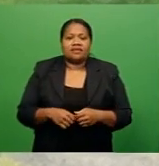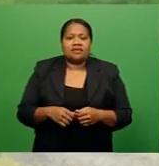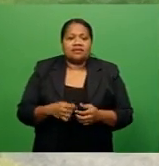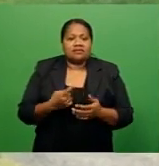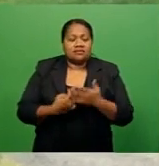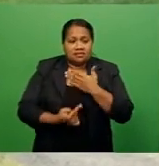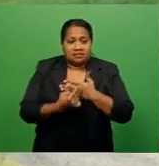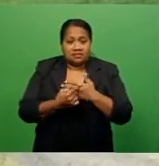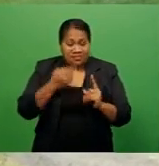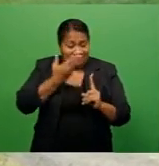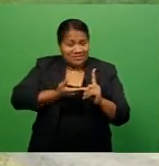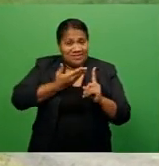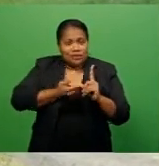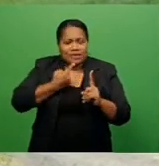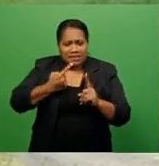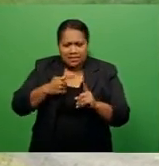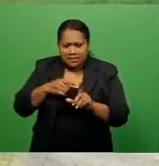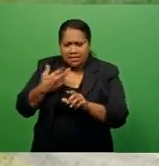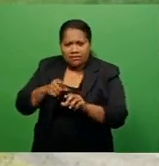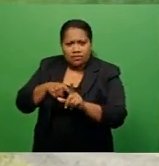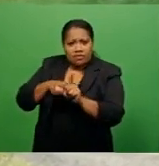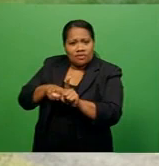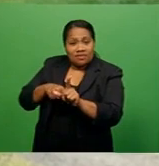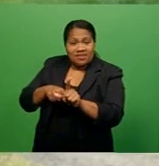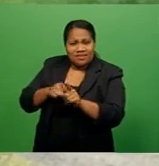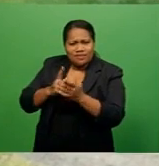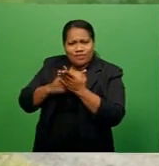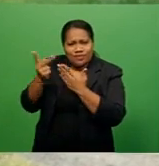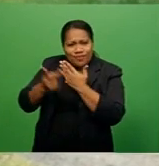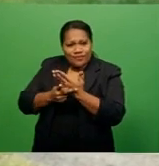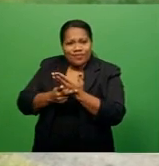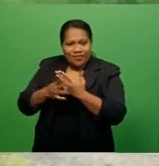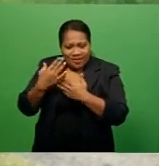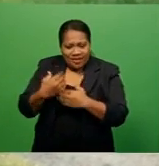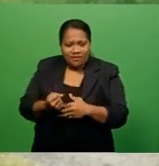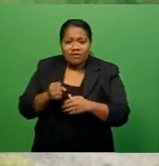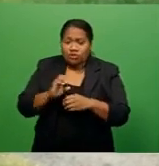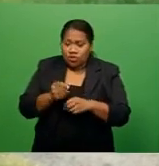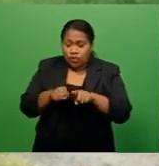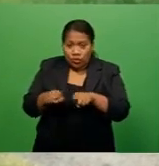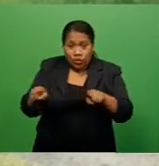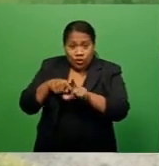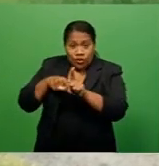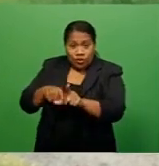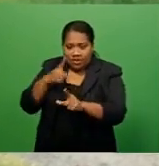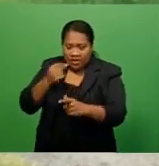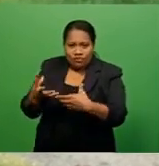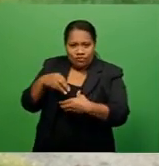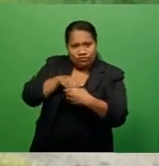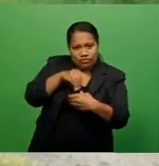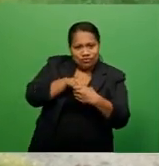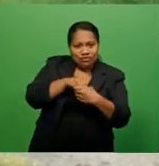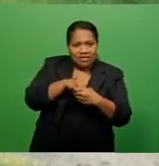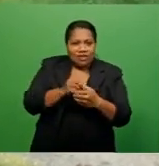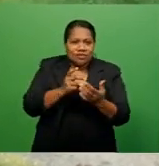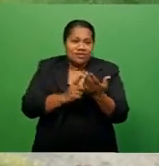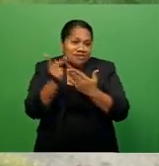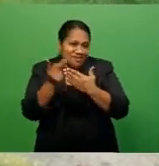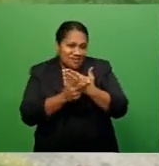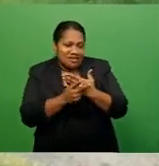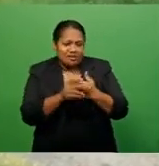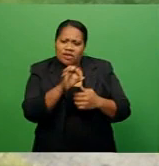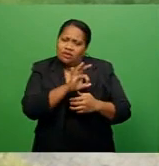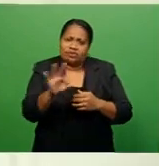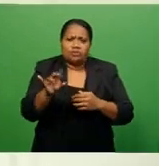Lakavaka, says they have youth initiatives and programs in place to engage their young people instead of having them commit